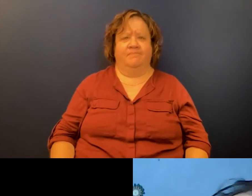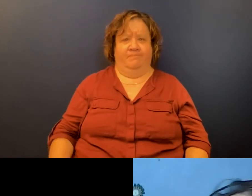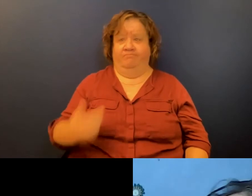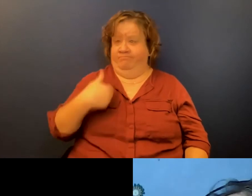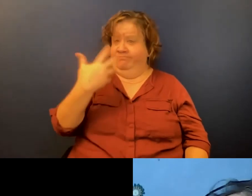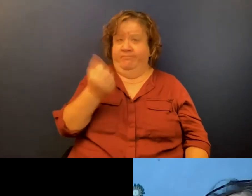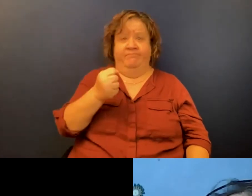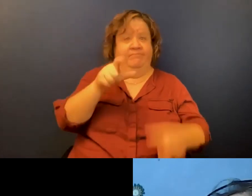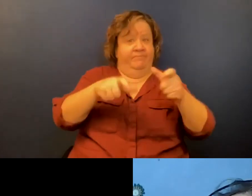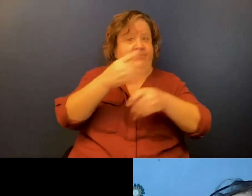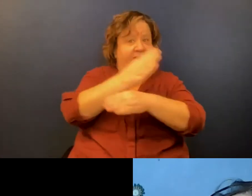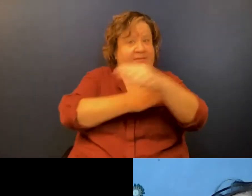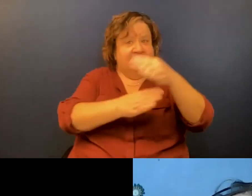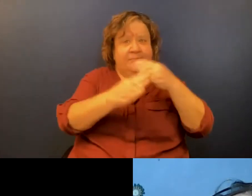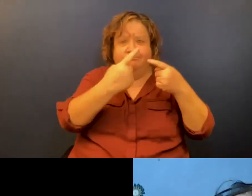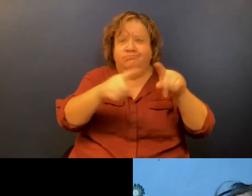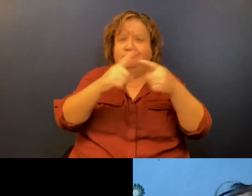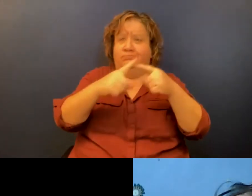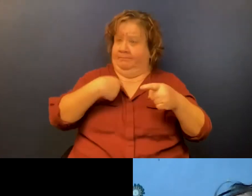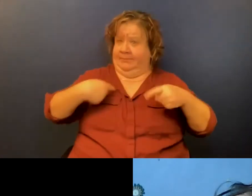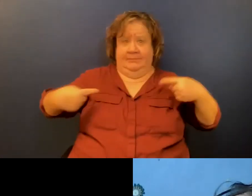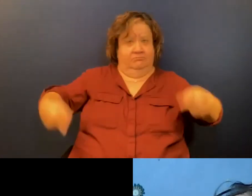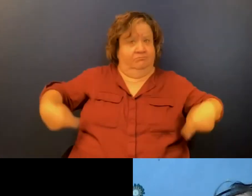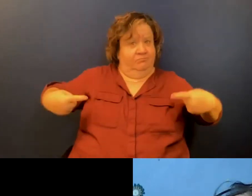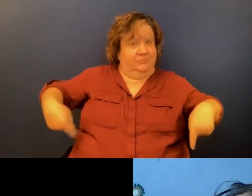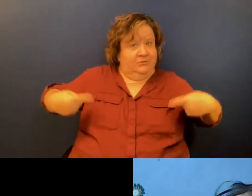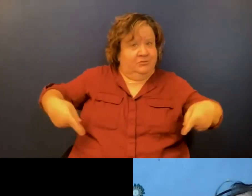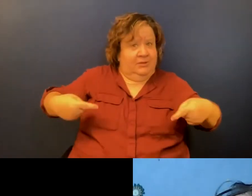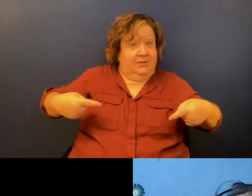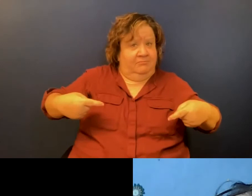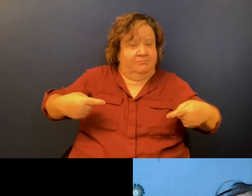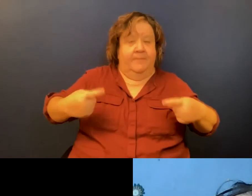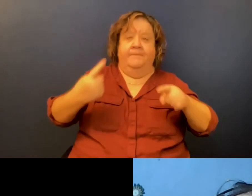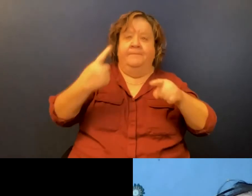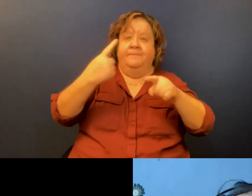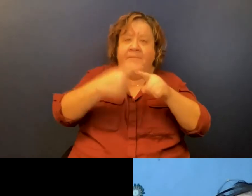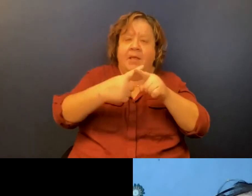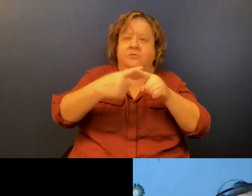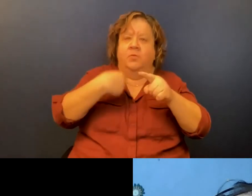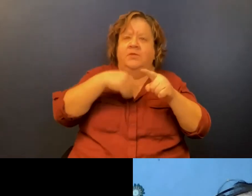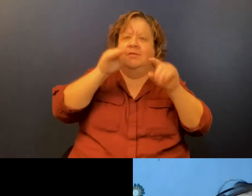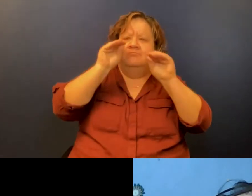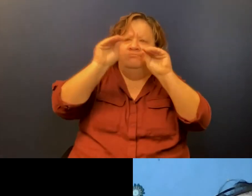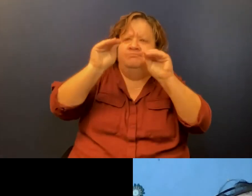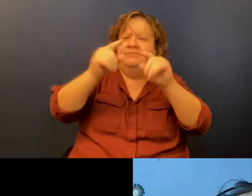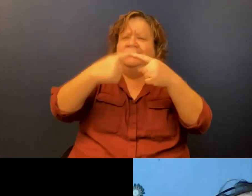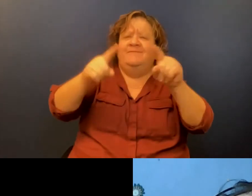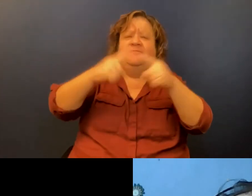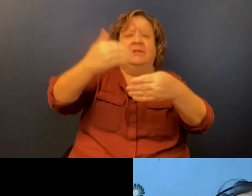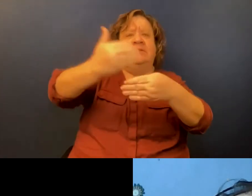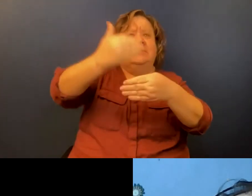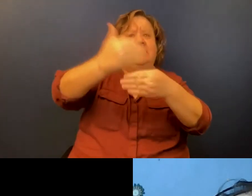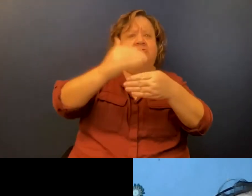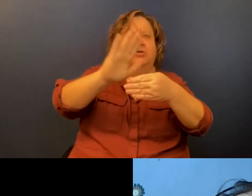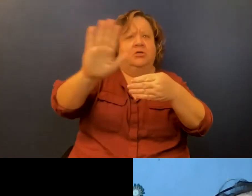awareness raising work for the people in charge of recreating and giving the spaces for the